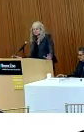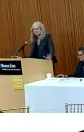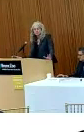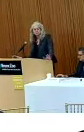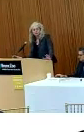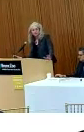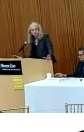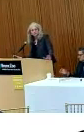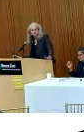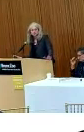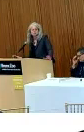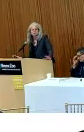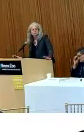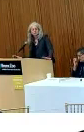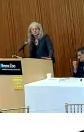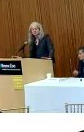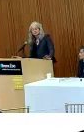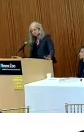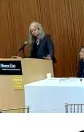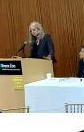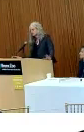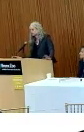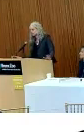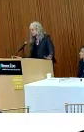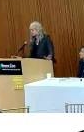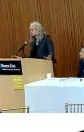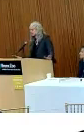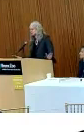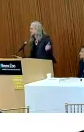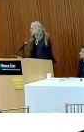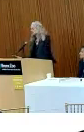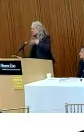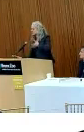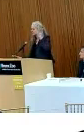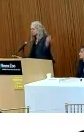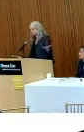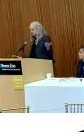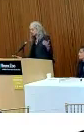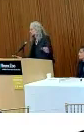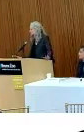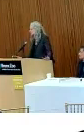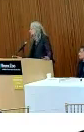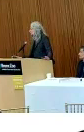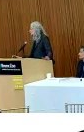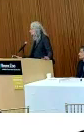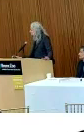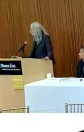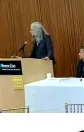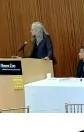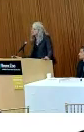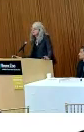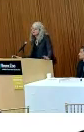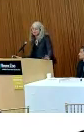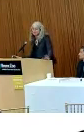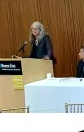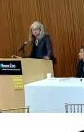community development financial institutions have done amazing work across the state whether it's in Rochester or other places to sort of